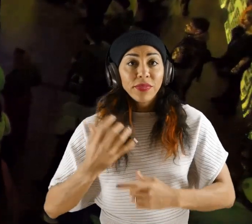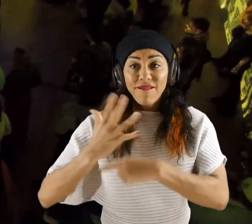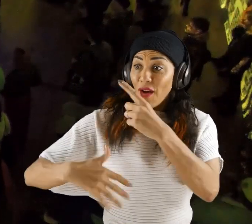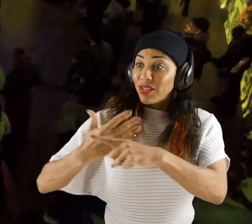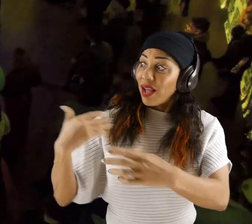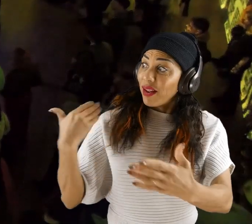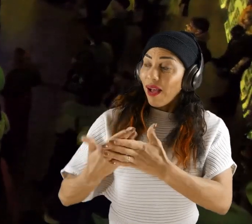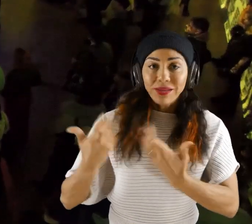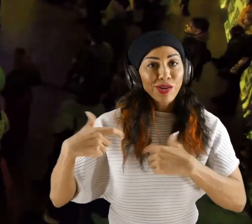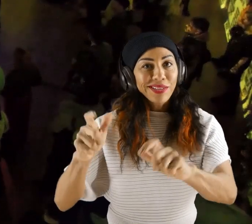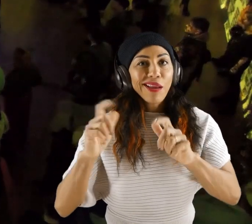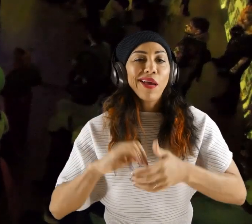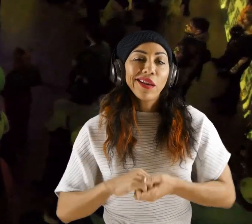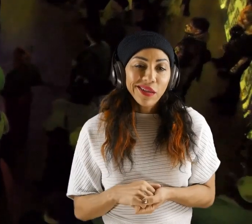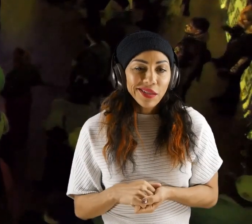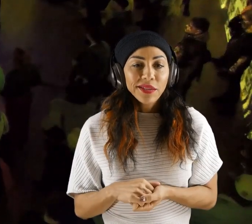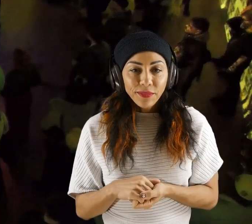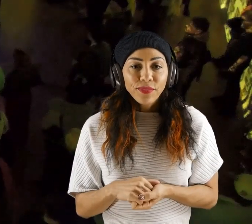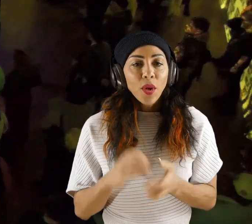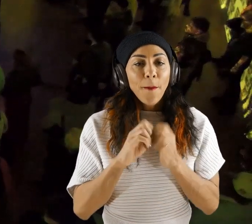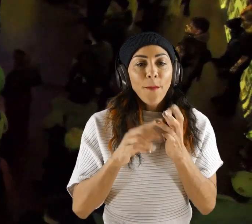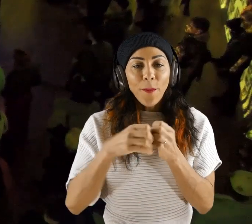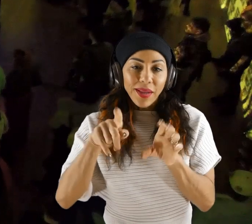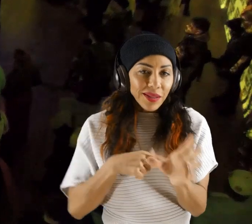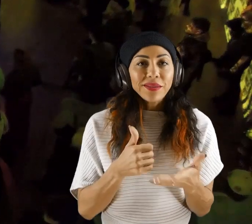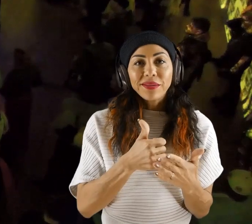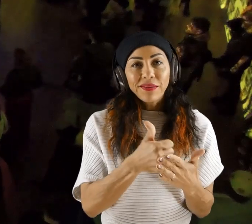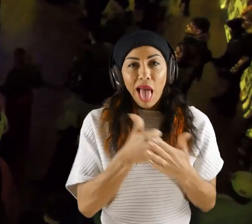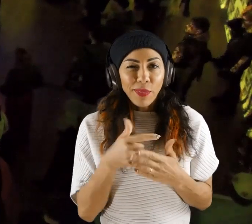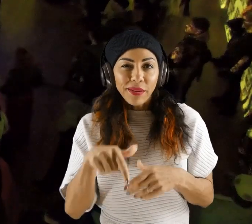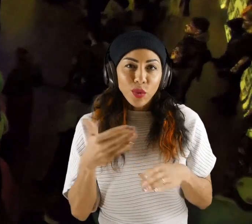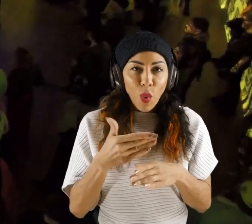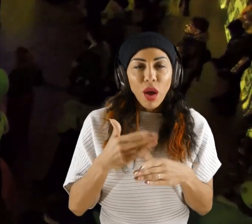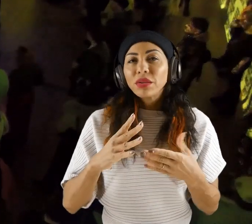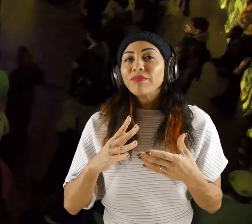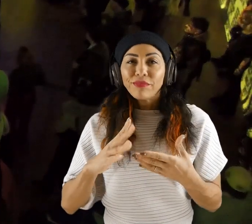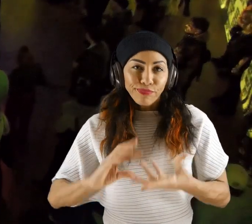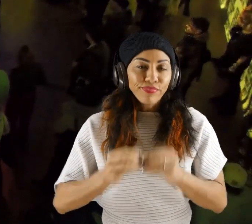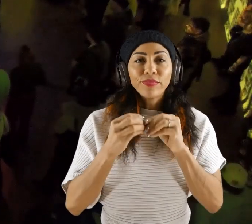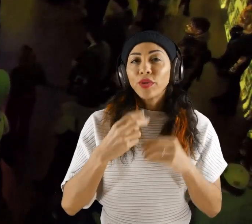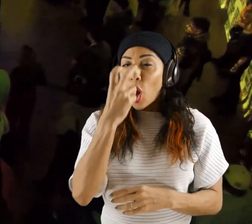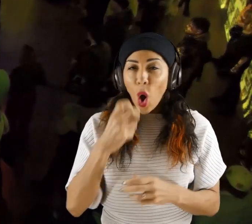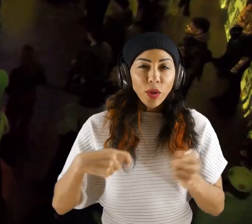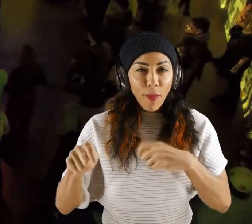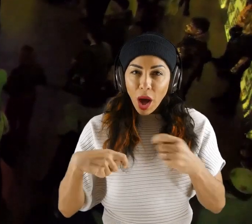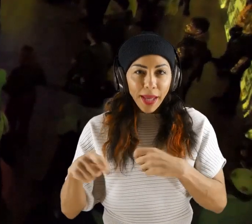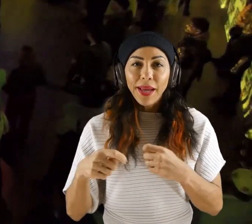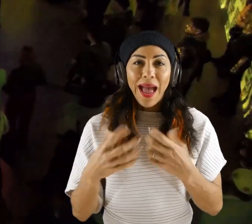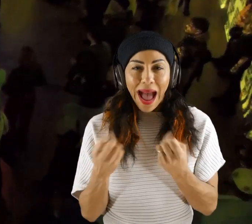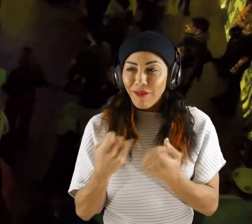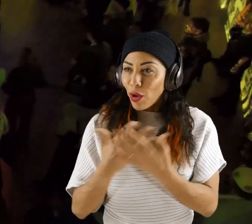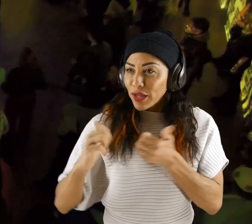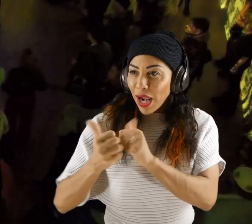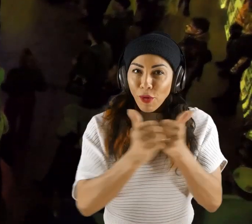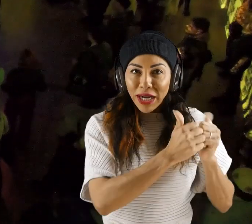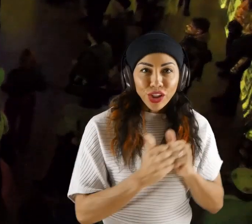Bobby's doing the work, helping put this show together. The old market collaborations are happening. It's live. So I'm mad proud to be here. I'm